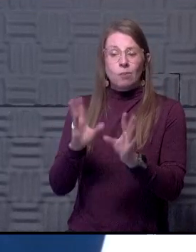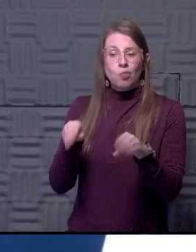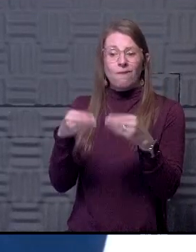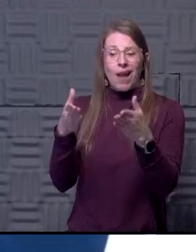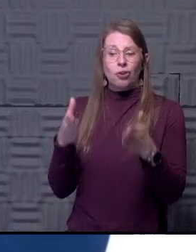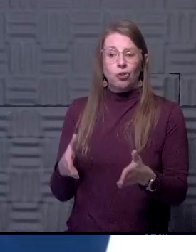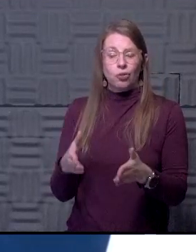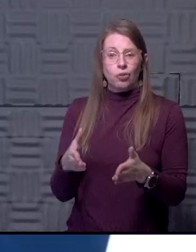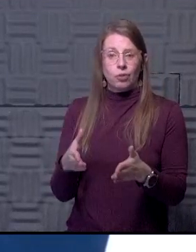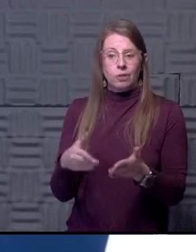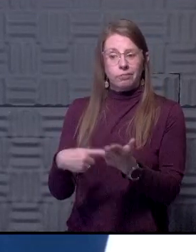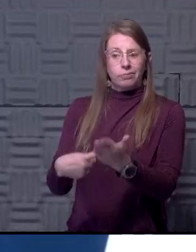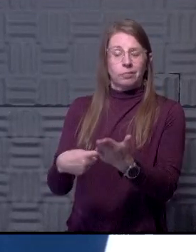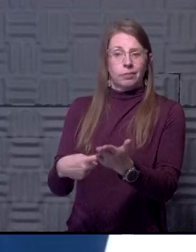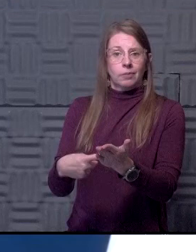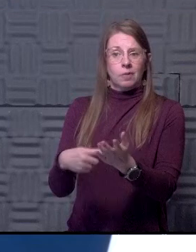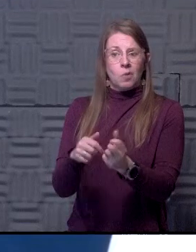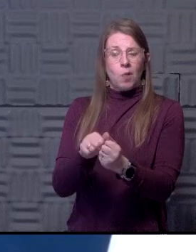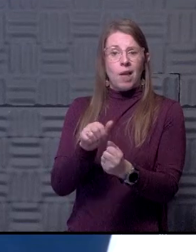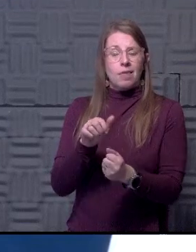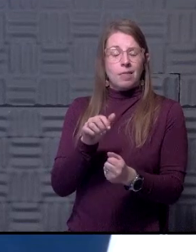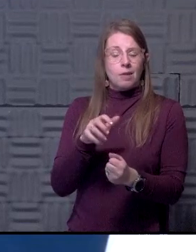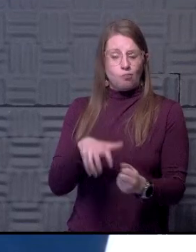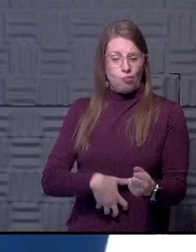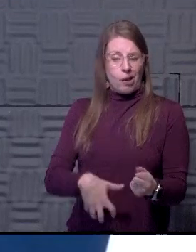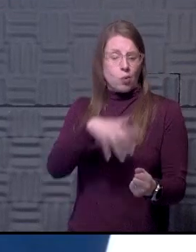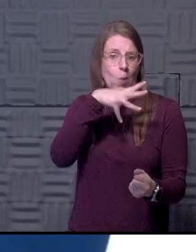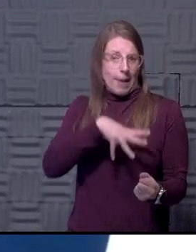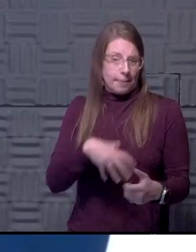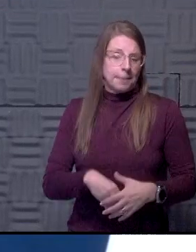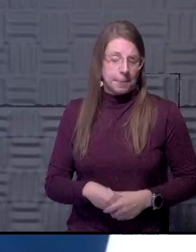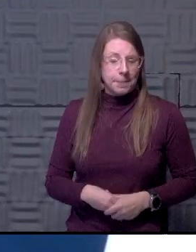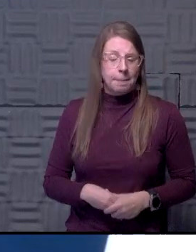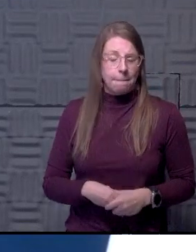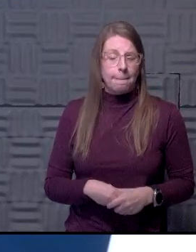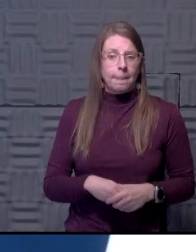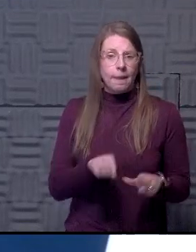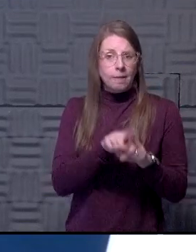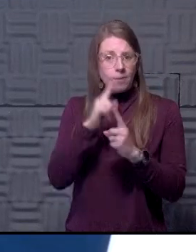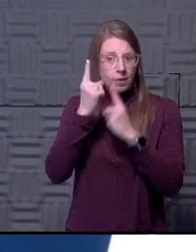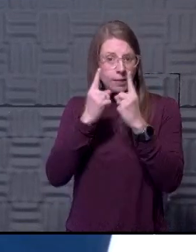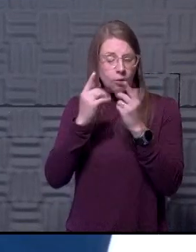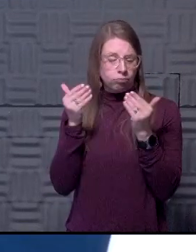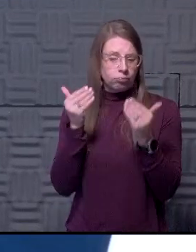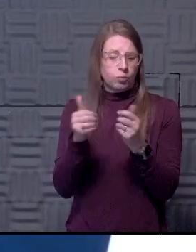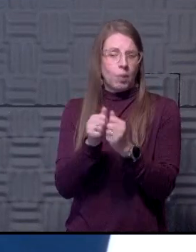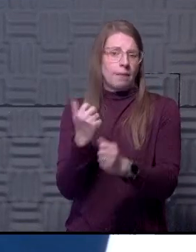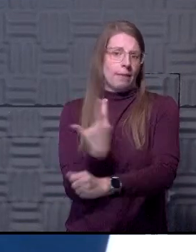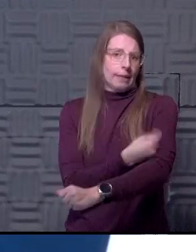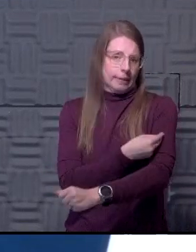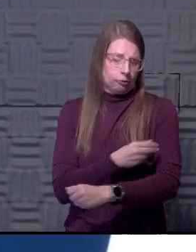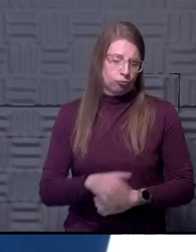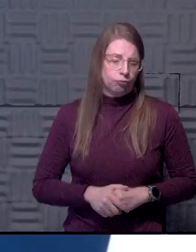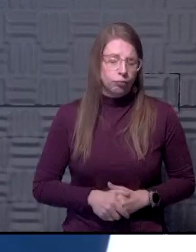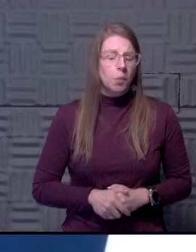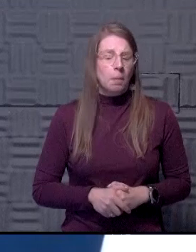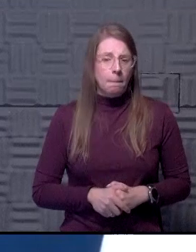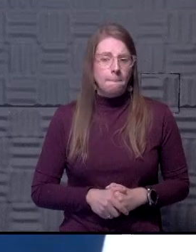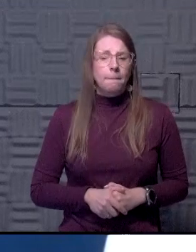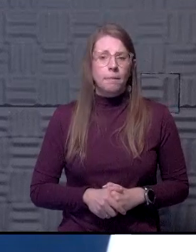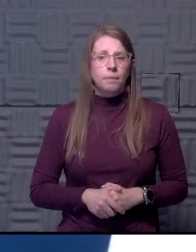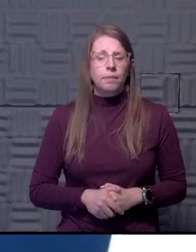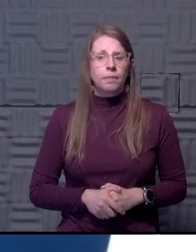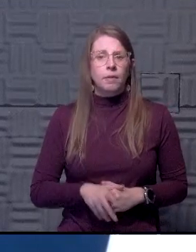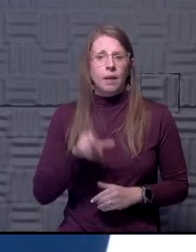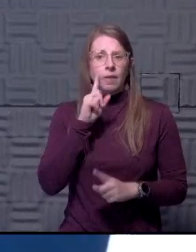providers to have that discussion with pregnant women and to consider going ahead with the vaccination at that point. It is, and I think